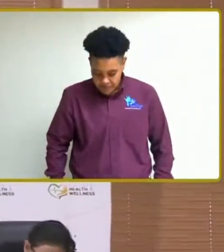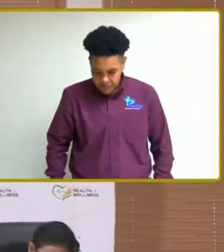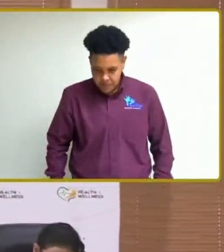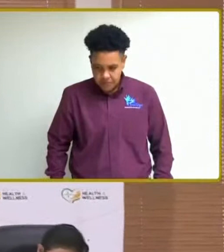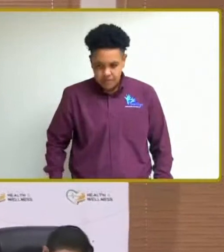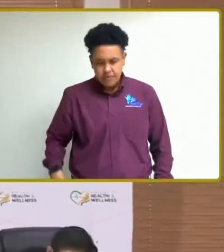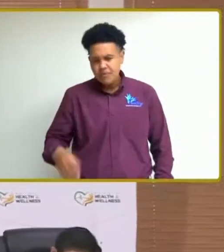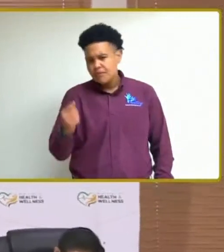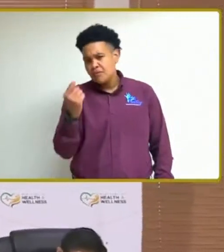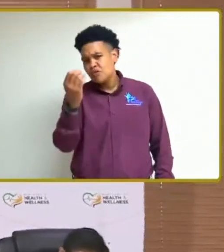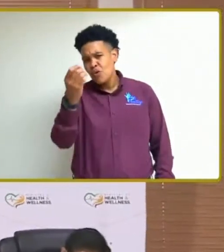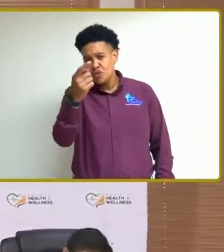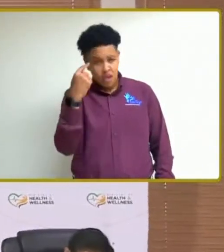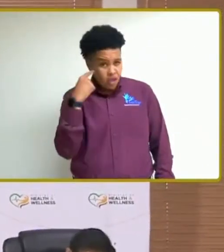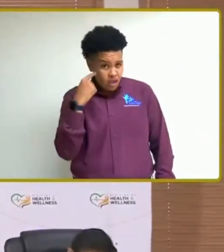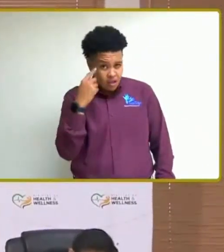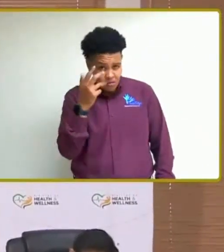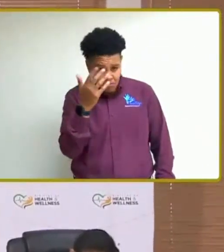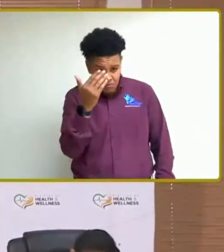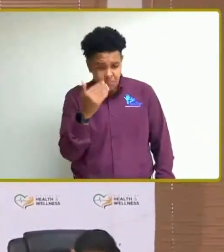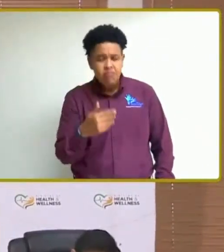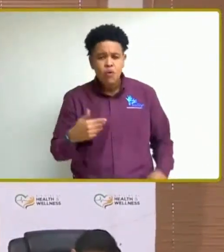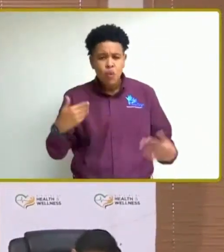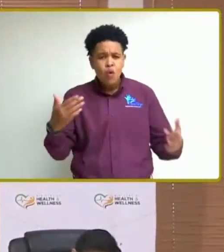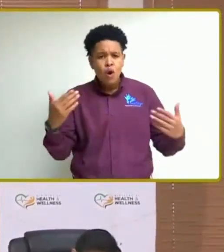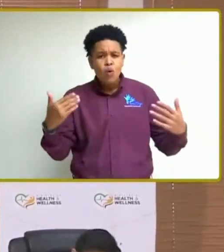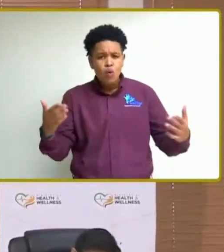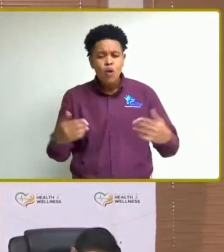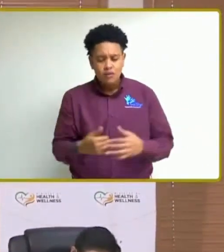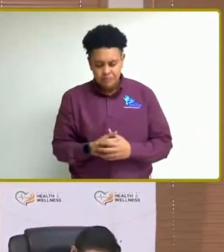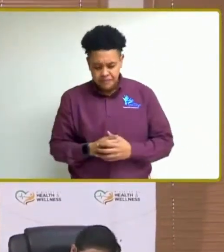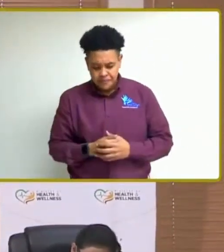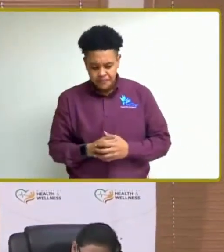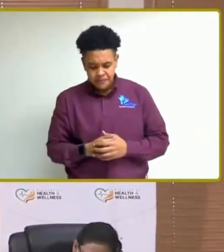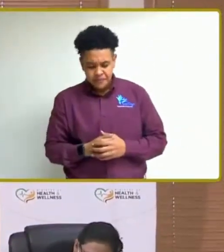So, are you hearing me? Yes, go ahead, please.